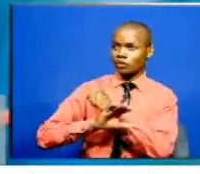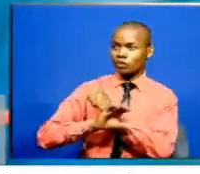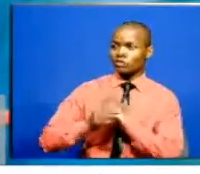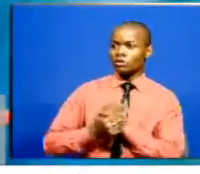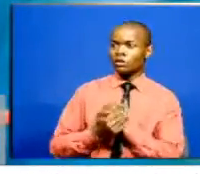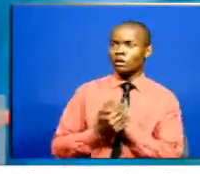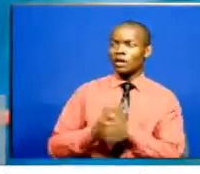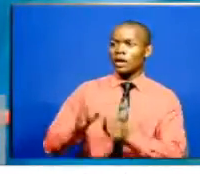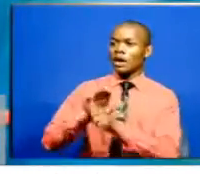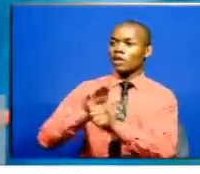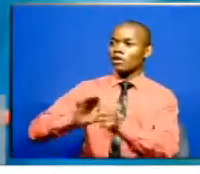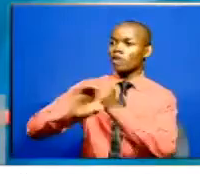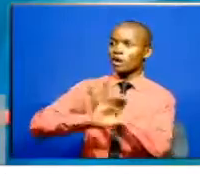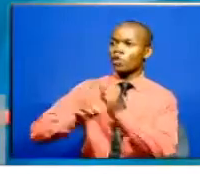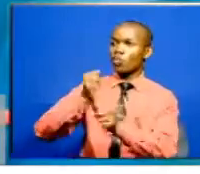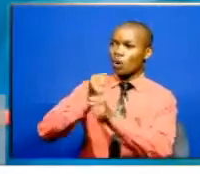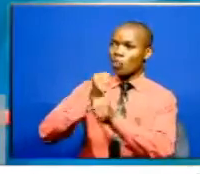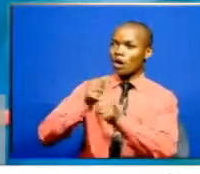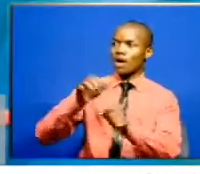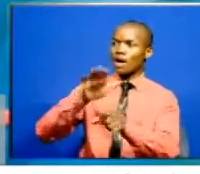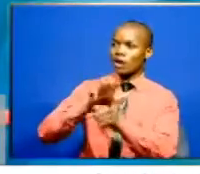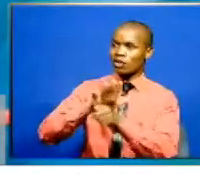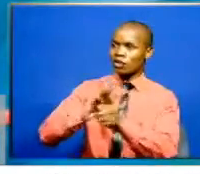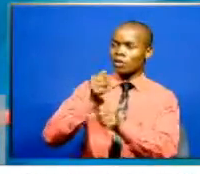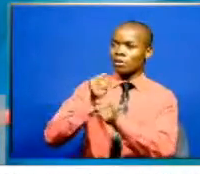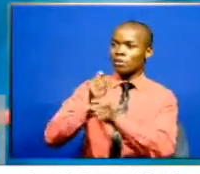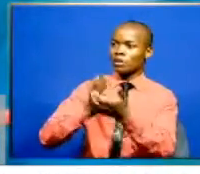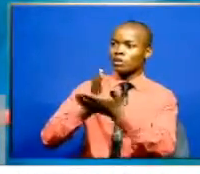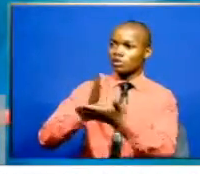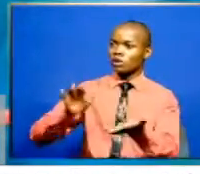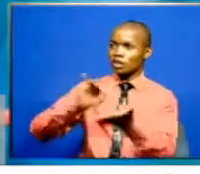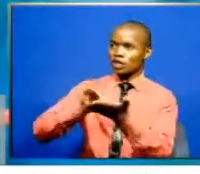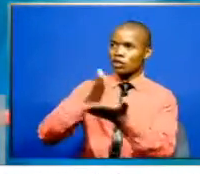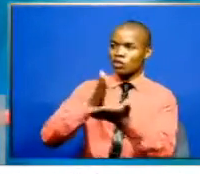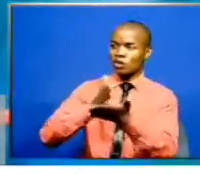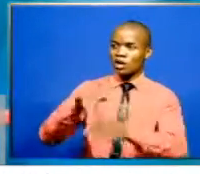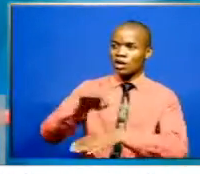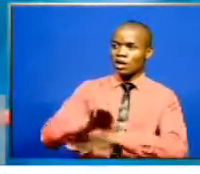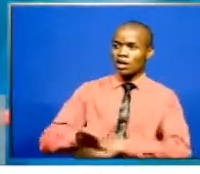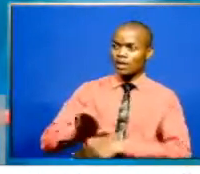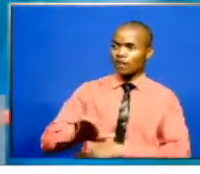are doing a lot of efforts in advancing